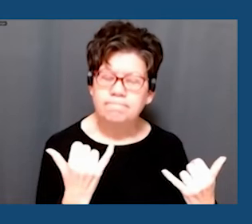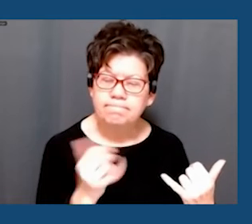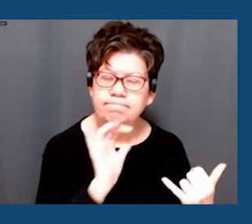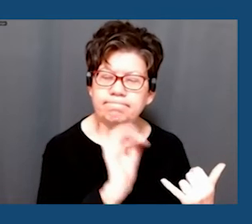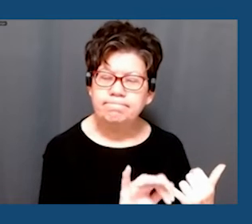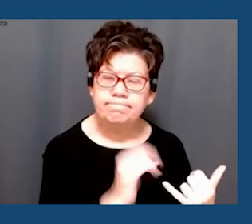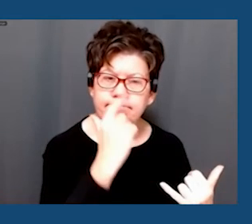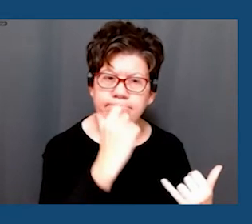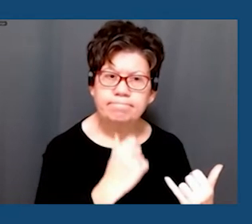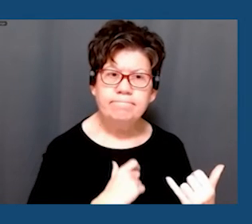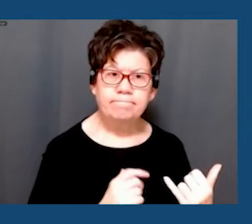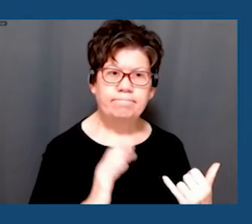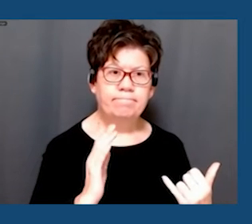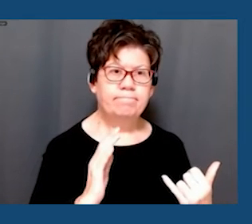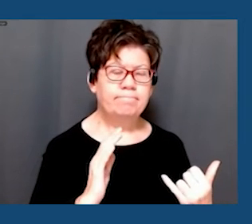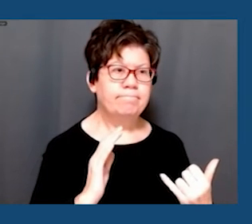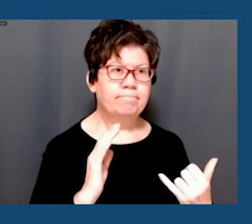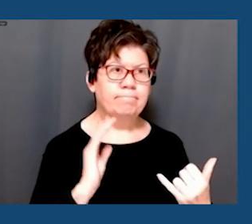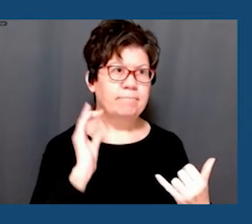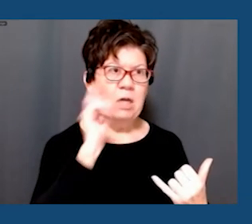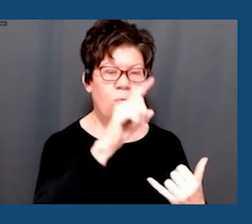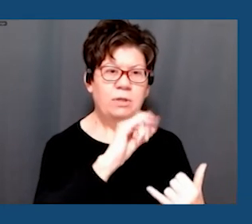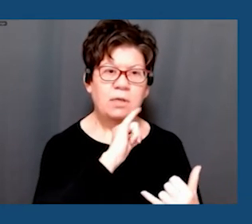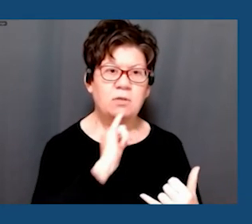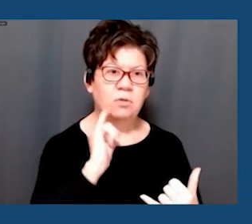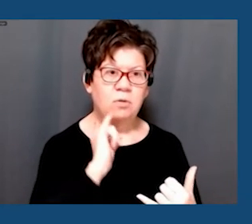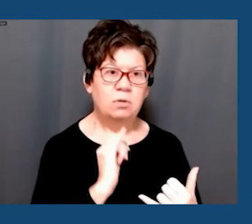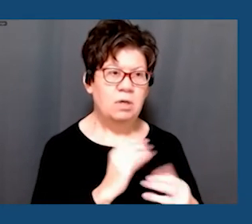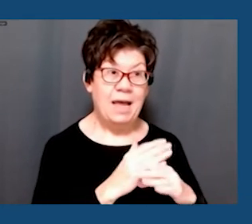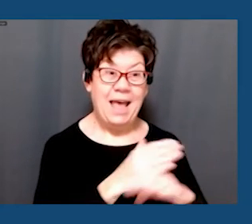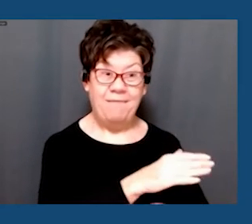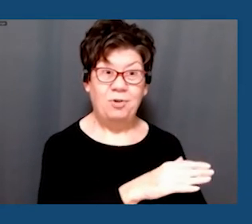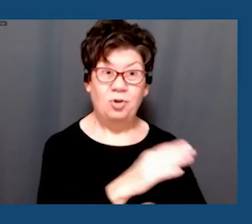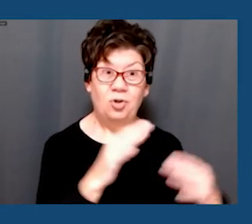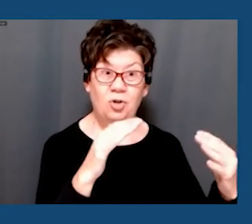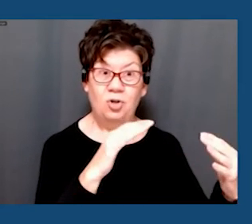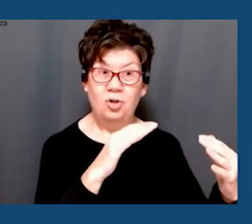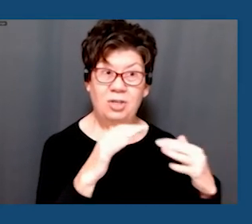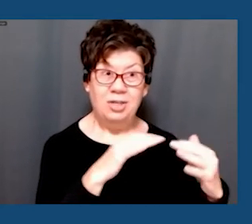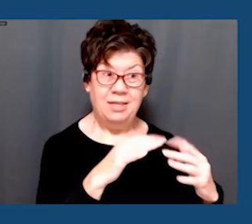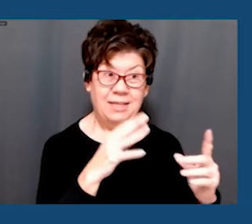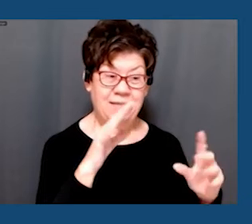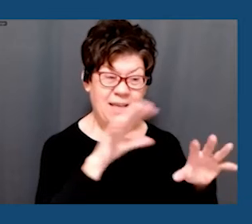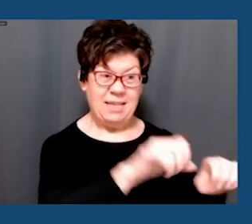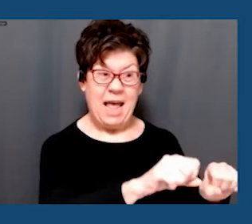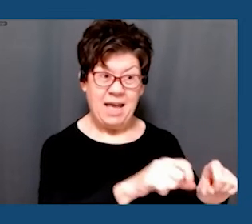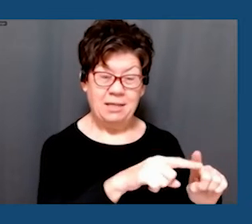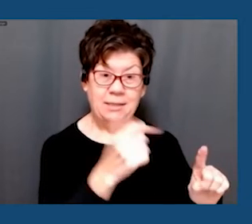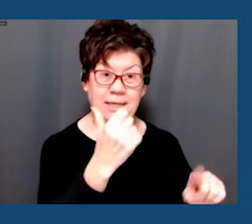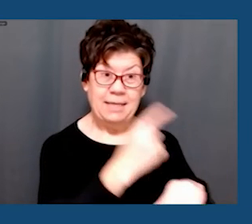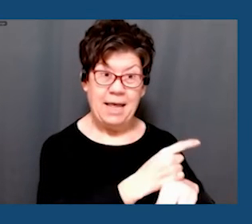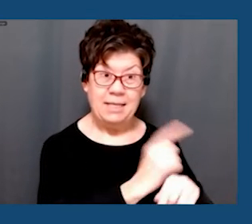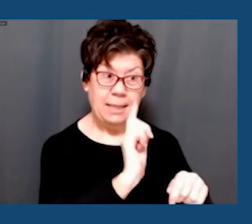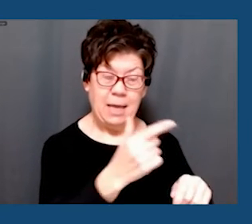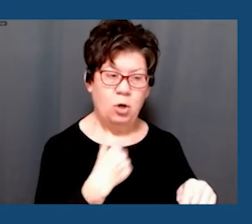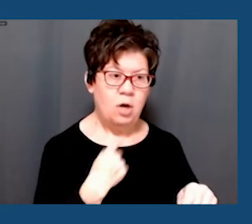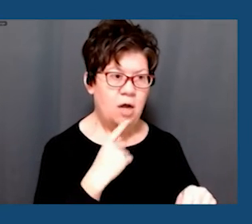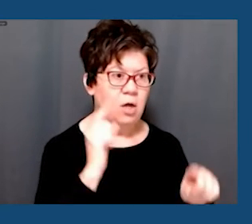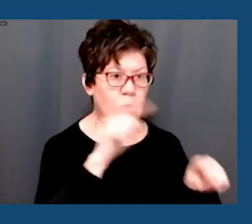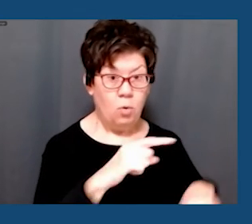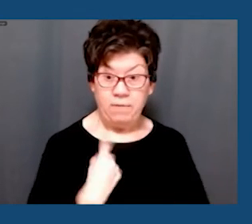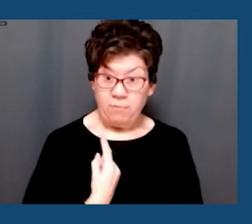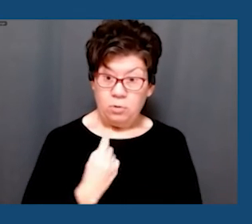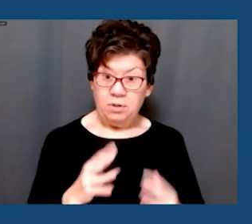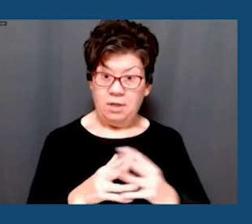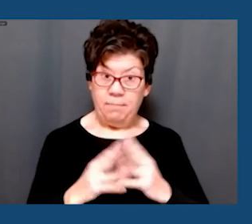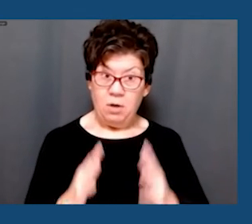to Israel within 10 days of the attack. I was the first American, first elected official to go down to the